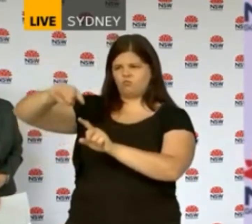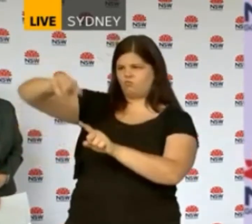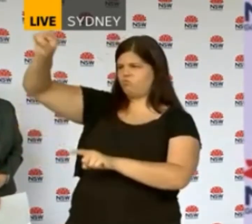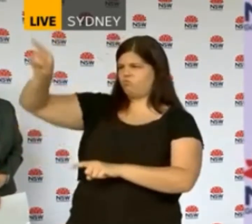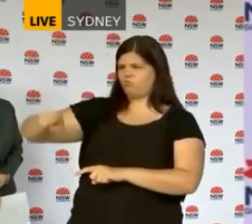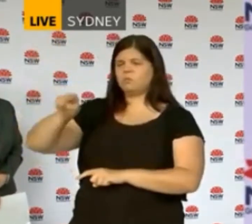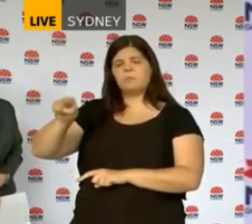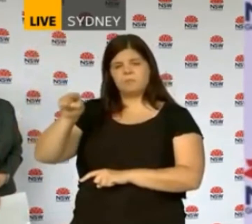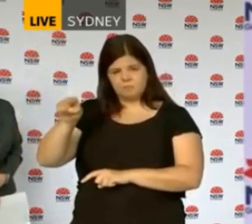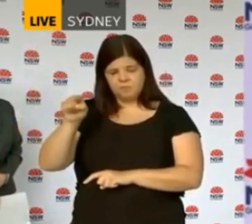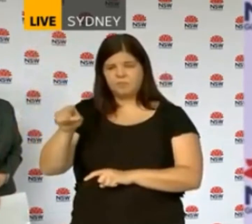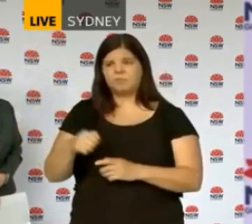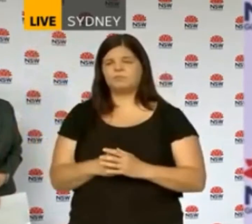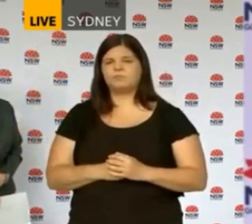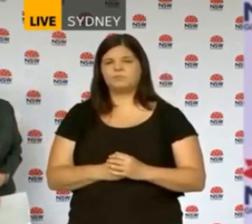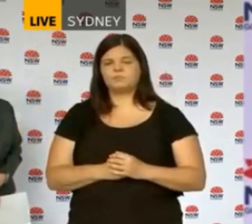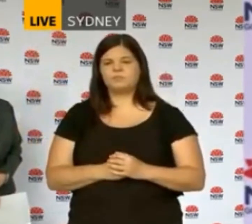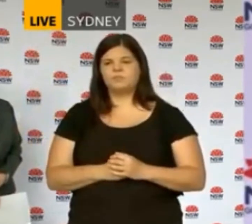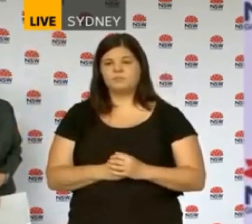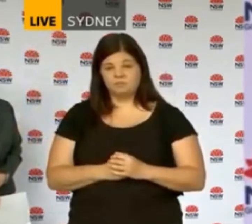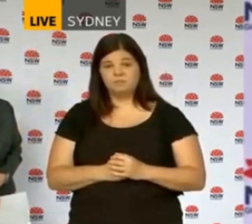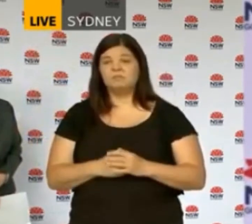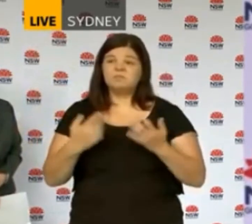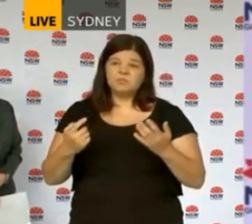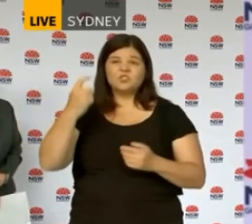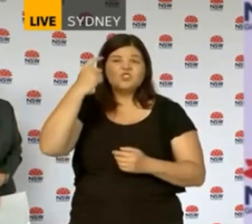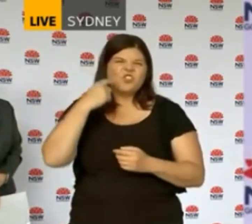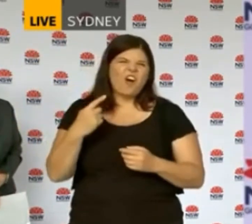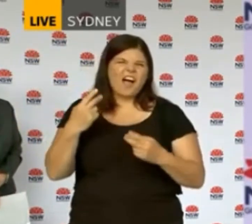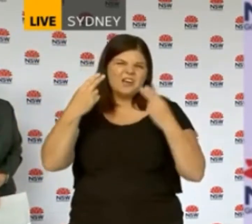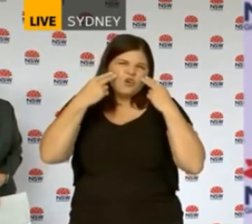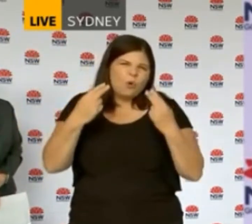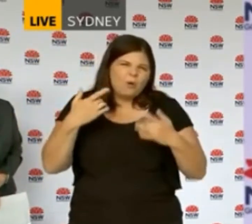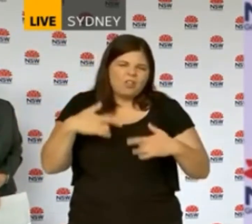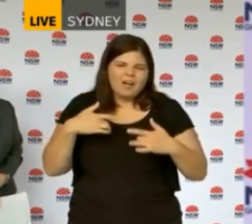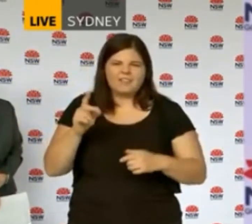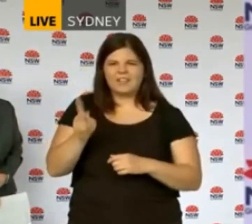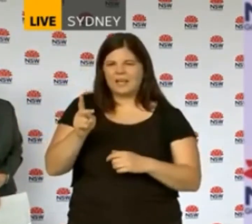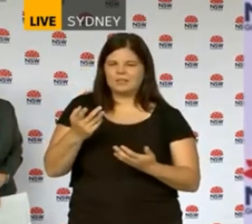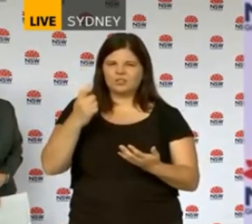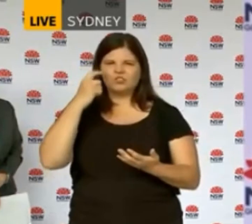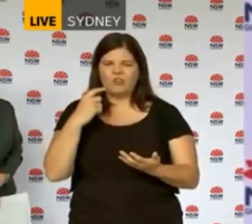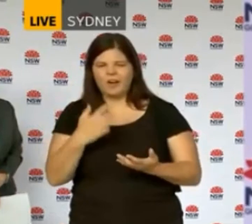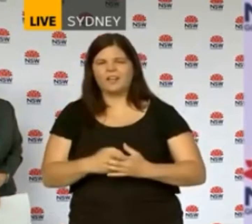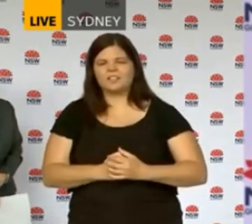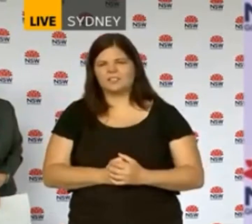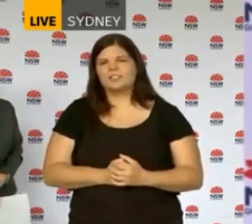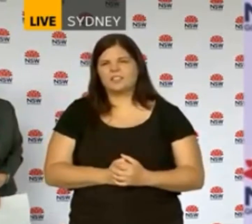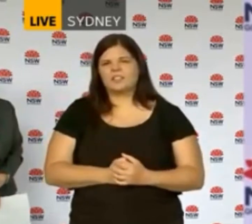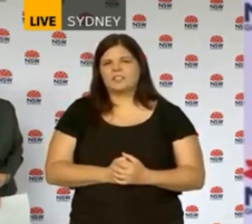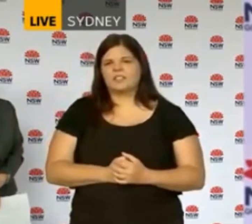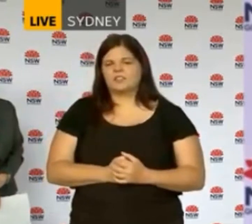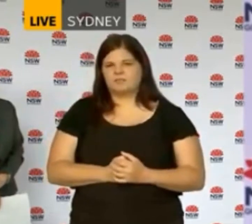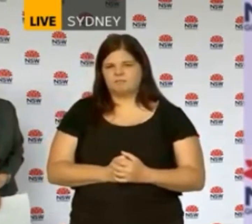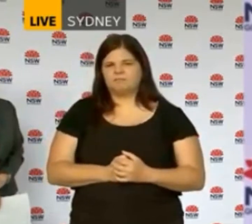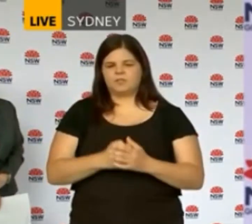Beaches, yes, we're back to as normal as we can be in a COVID environment here in Greater Sydney as of